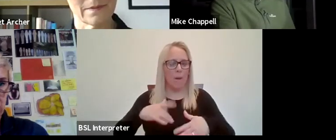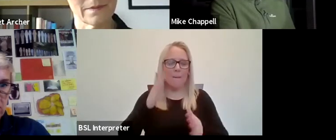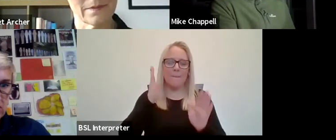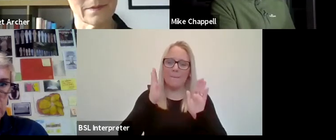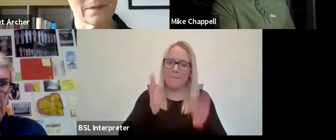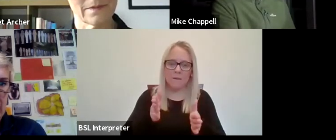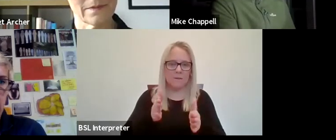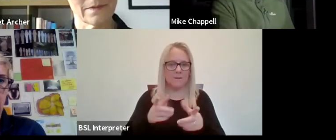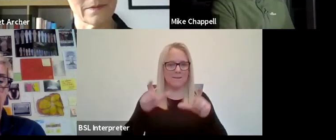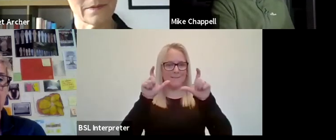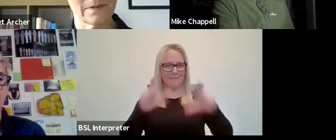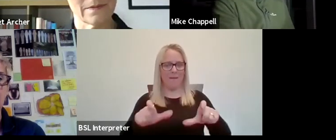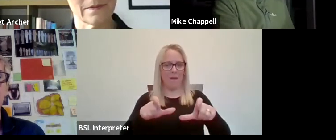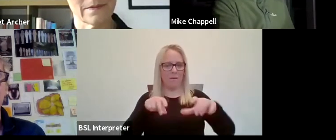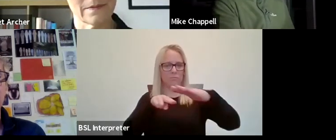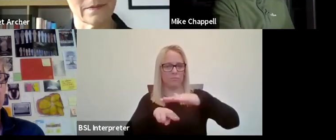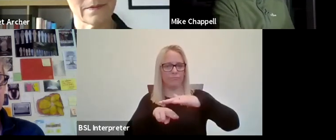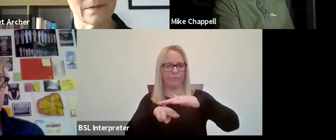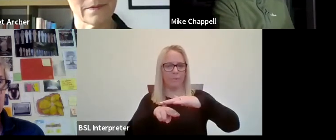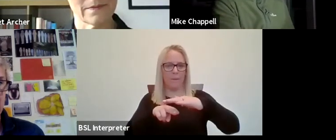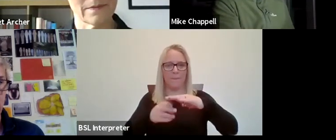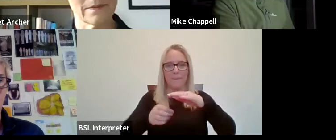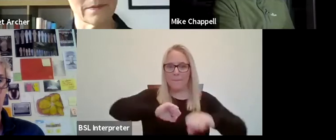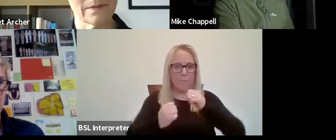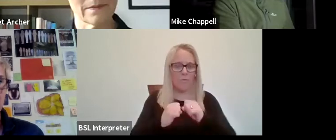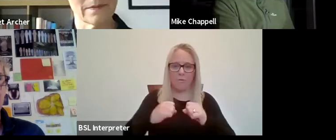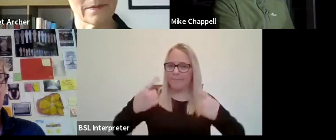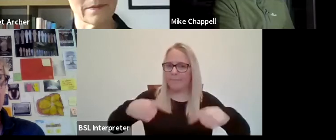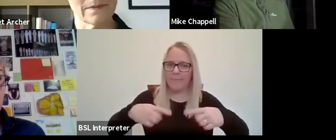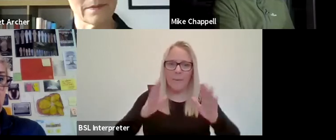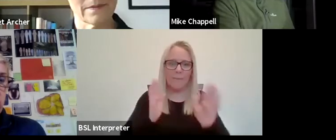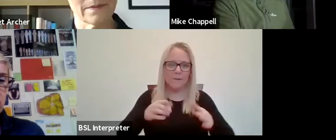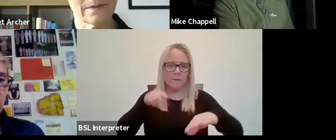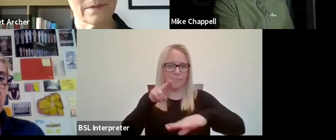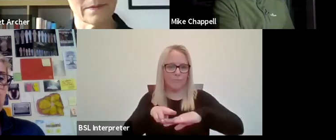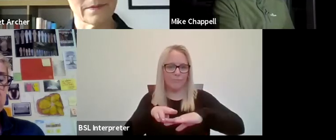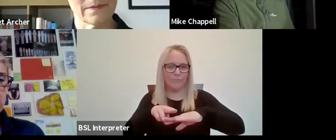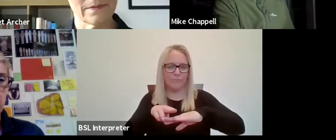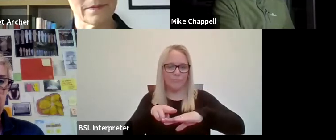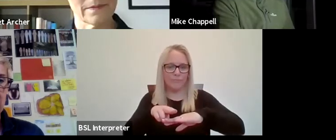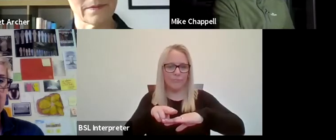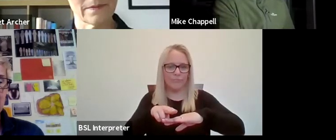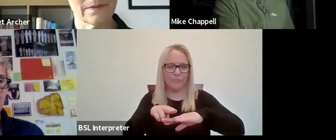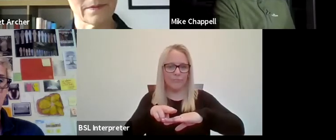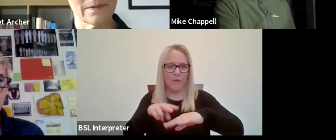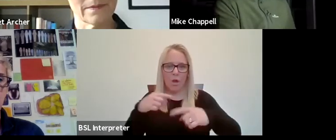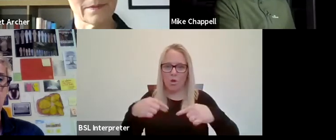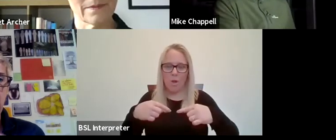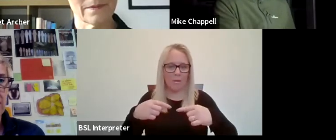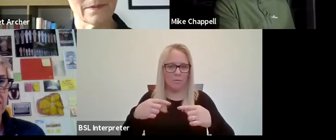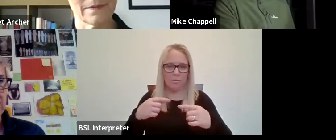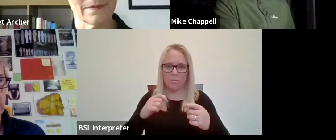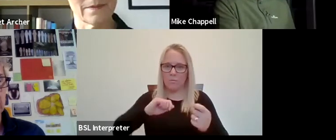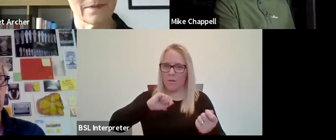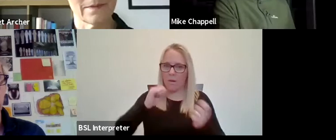anybody who knows who's been in an MRI scanner. There's a stillness that's required in terms of you really must be completely still in terms of it,